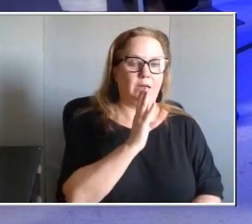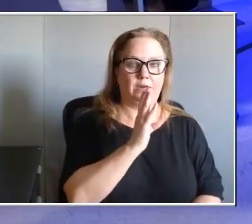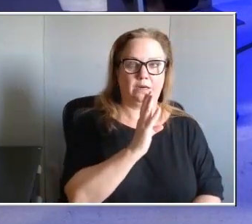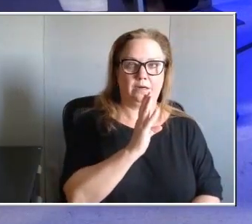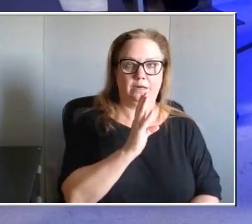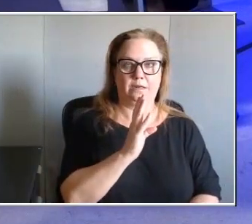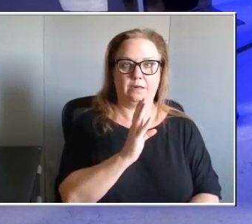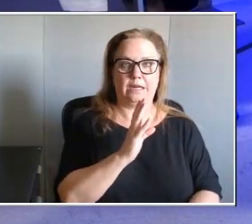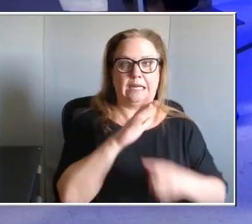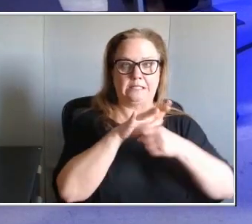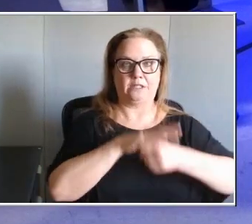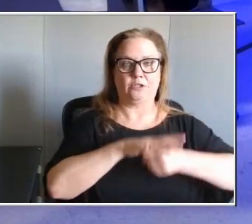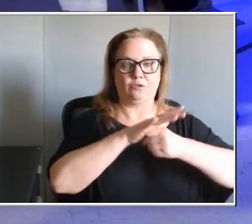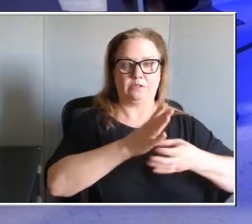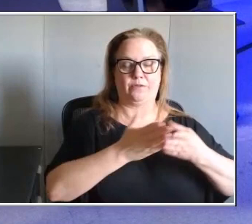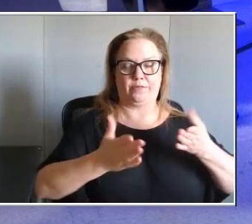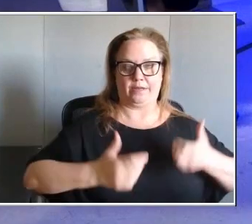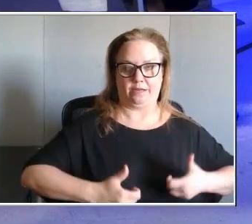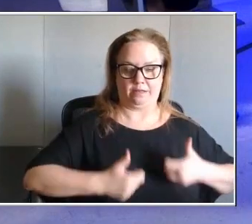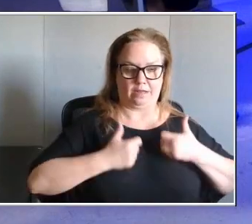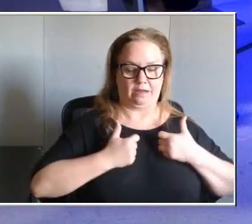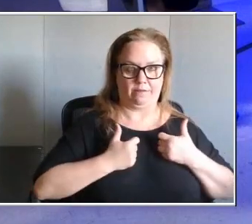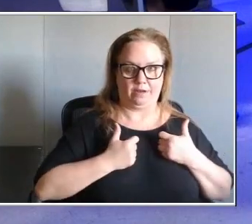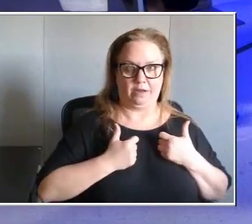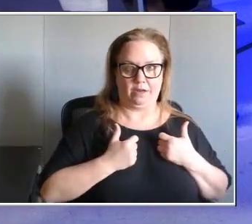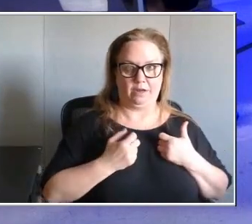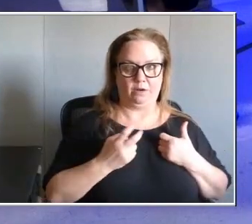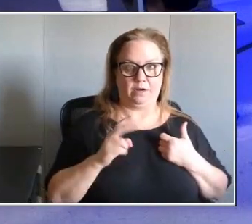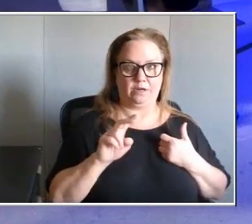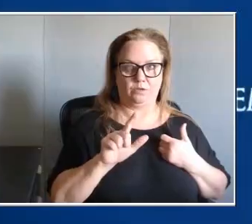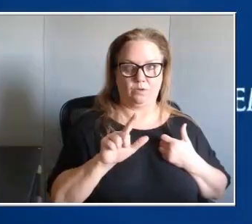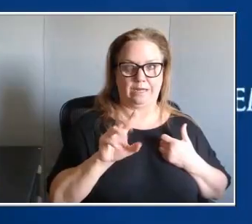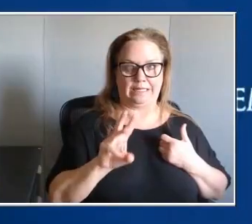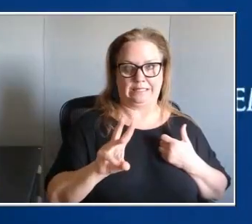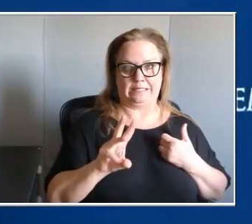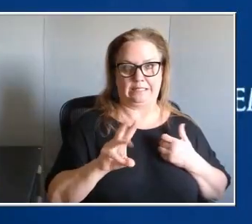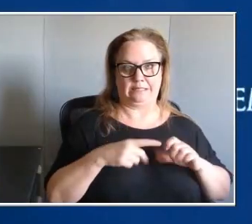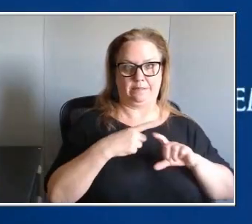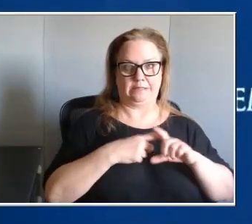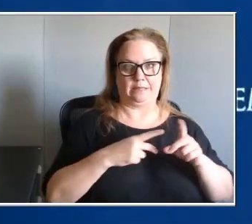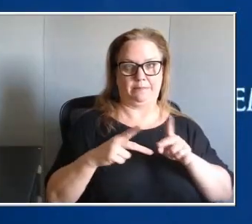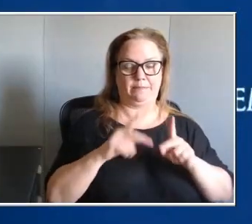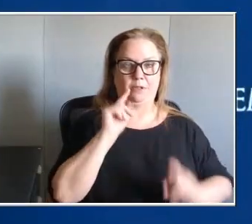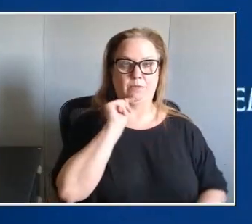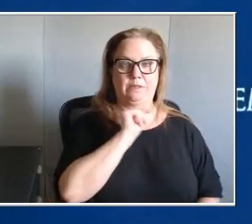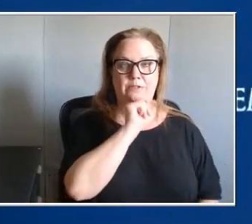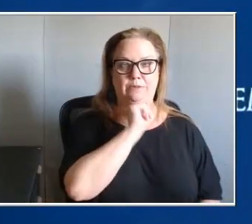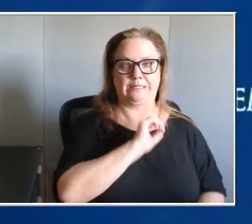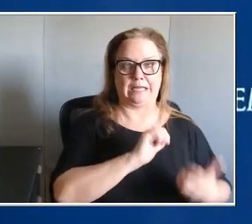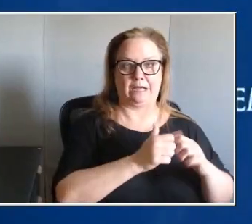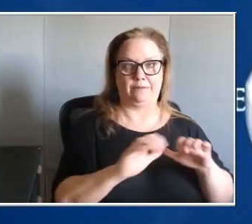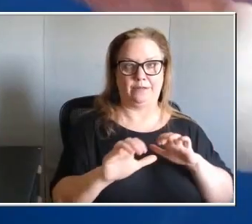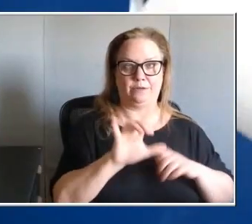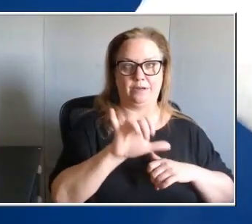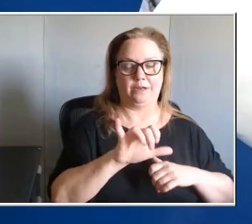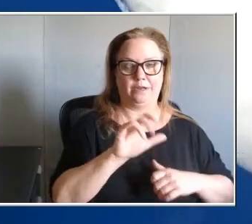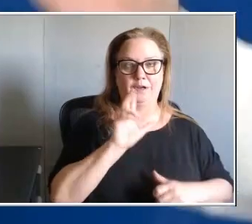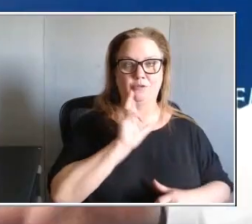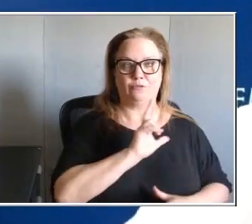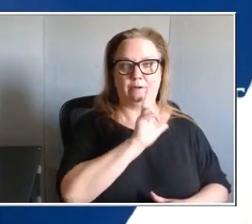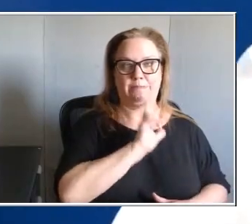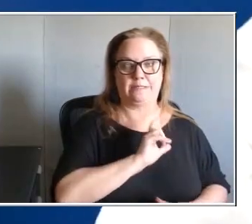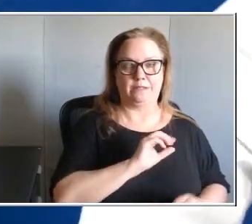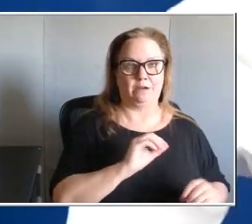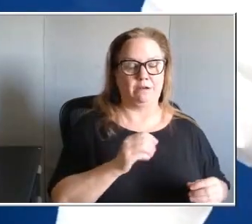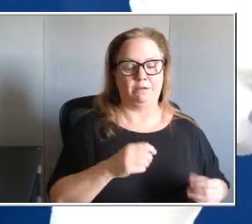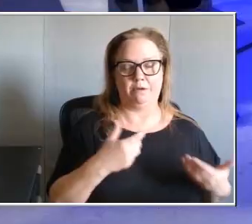the most stressful thing in life. And then we had two that were 26 months apart. I do not know how people with twins do it. I can't imagine it. Triplets, it's out of the park. I